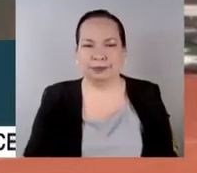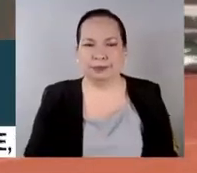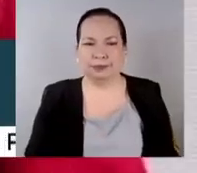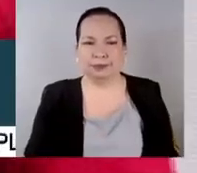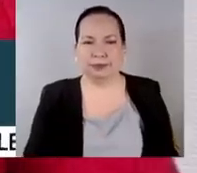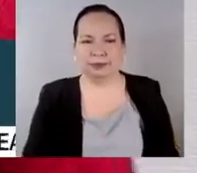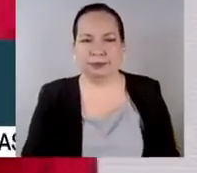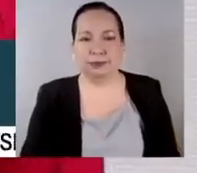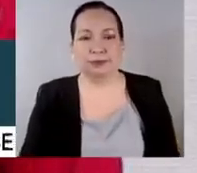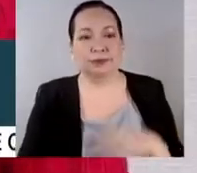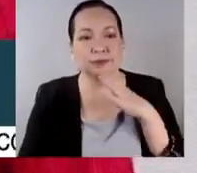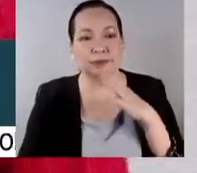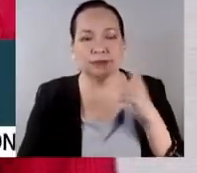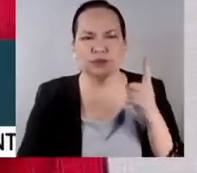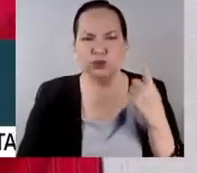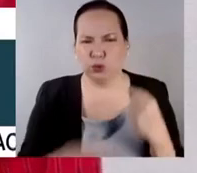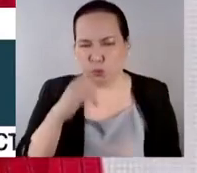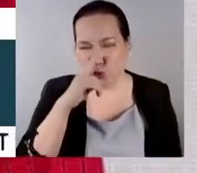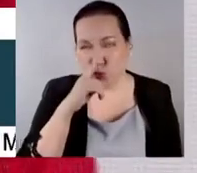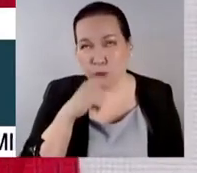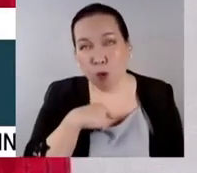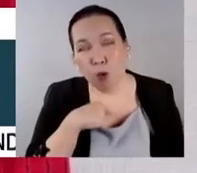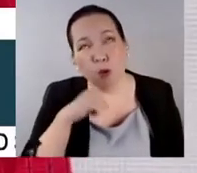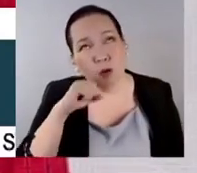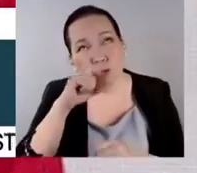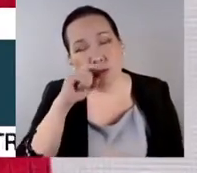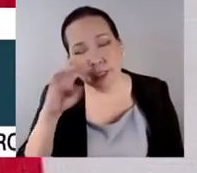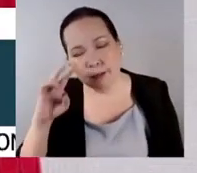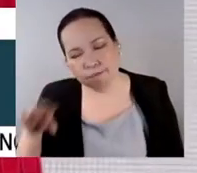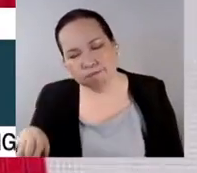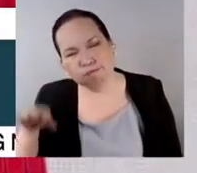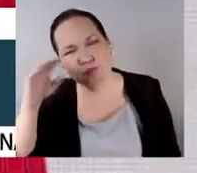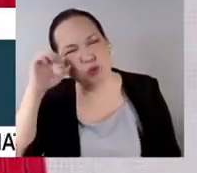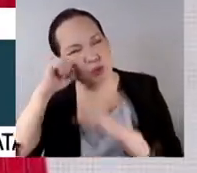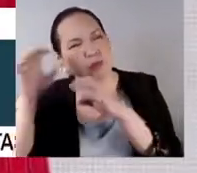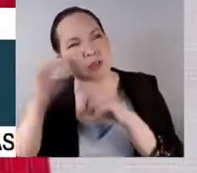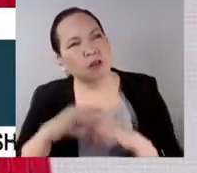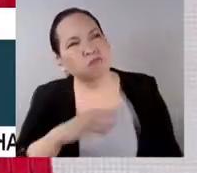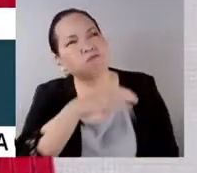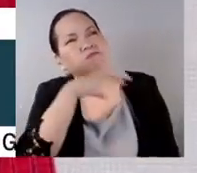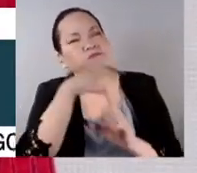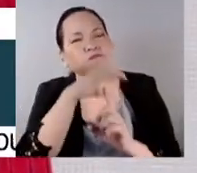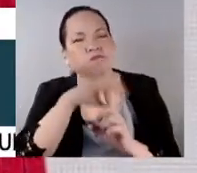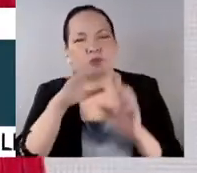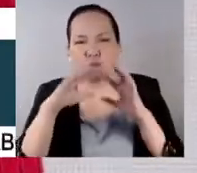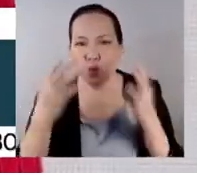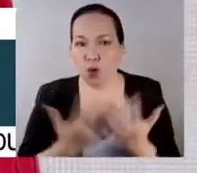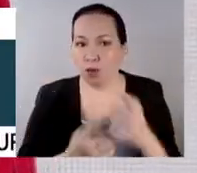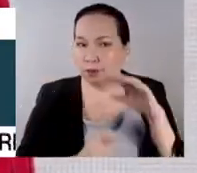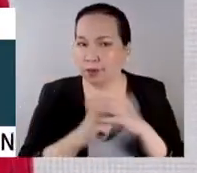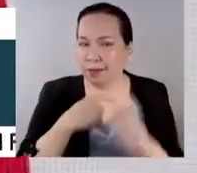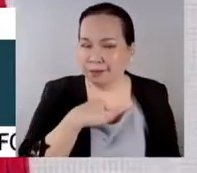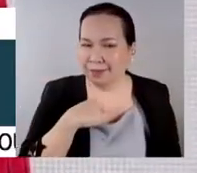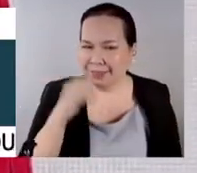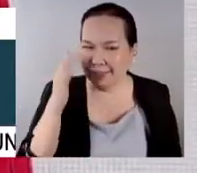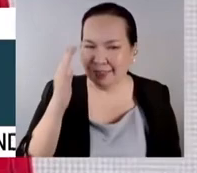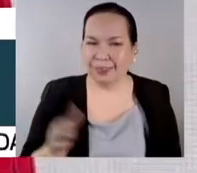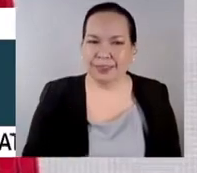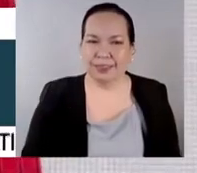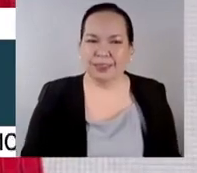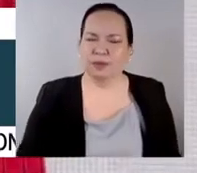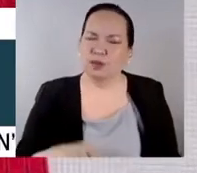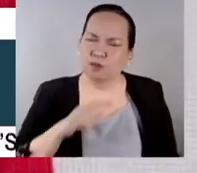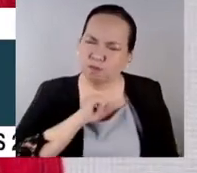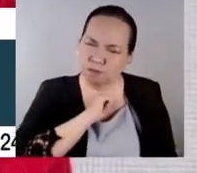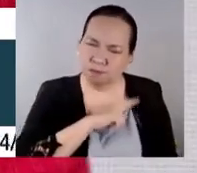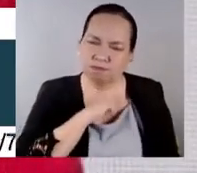I was a 7-year-old dreaming that I could win Wimbledon and become number one in the world one day. As I said, I'm beyond grateful and